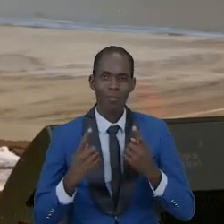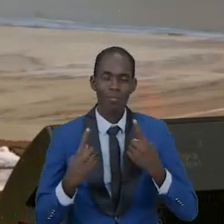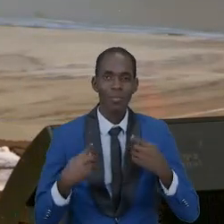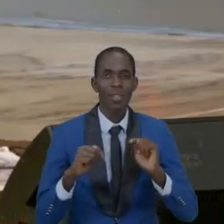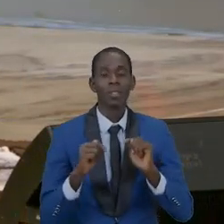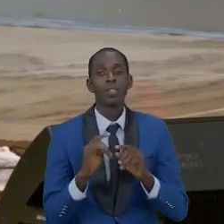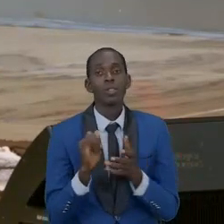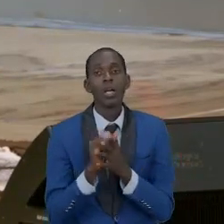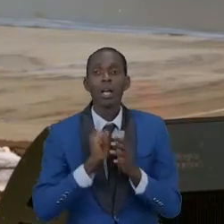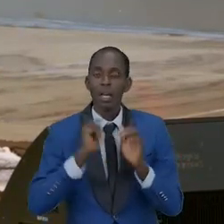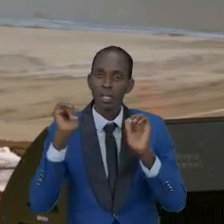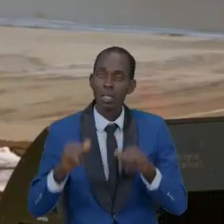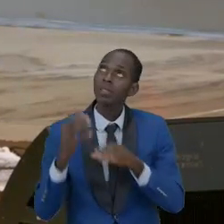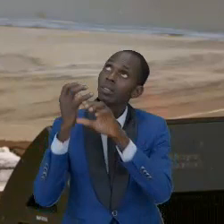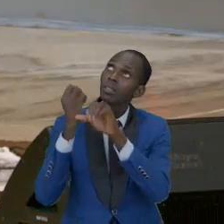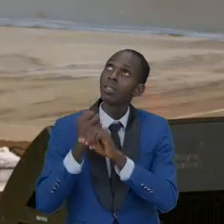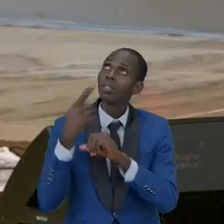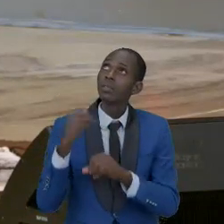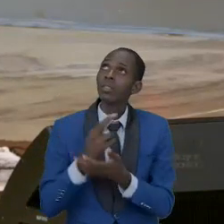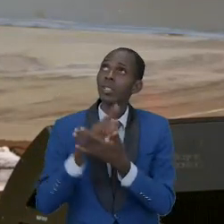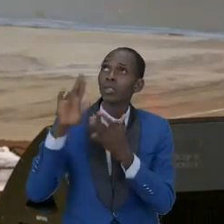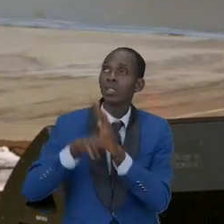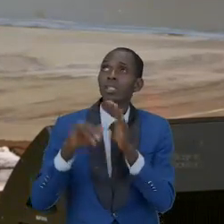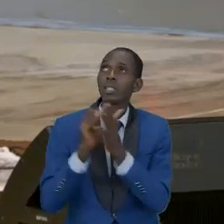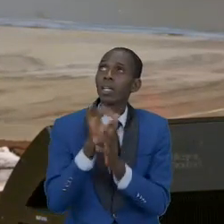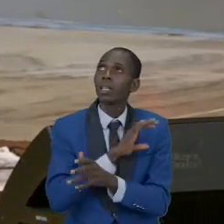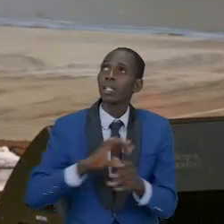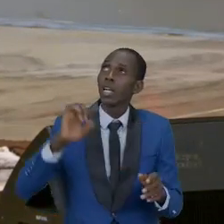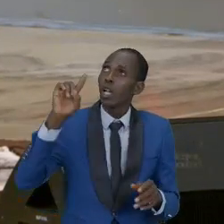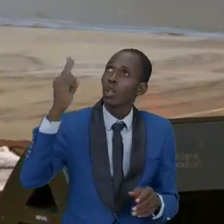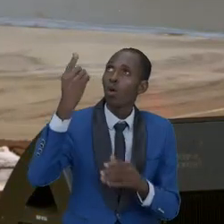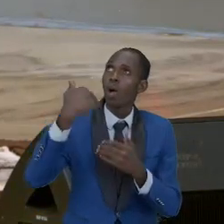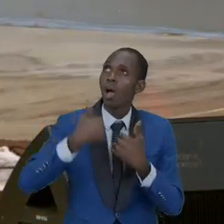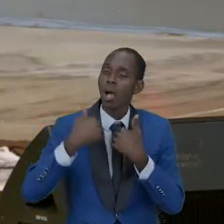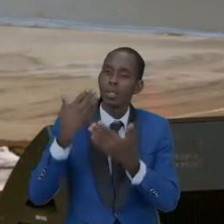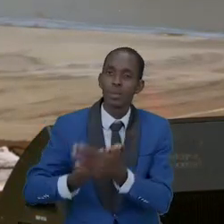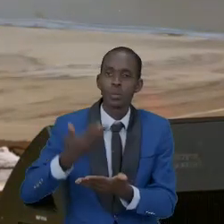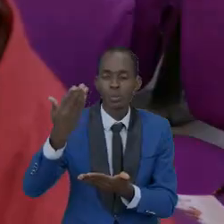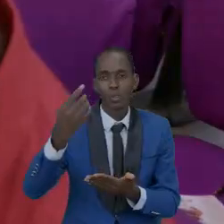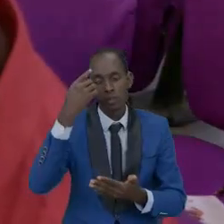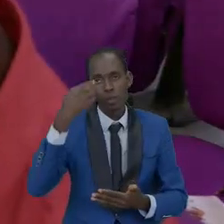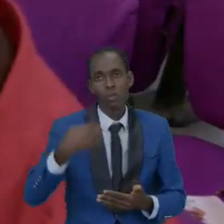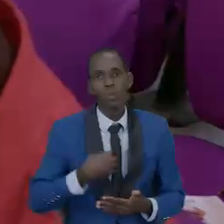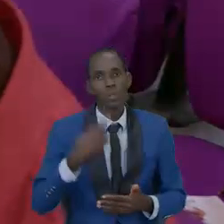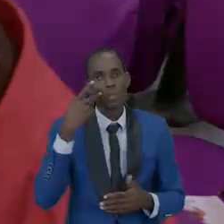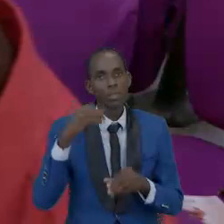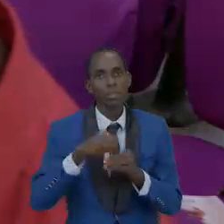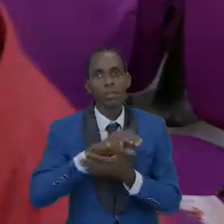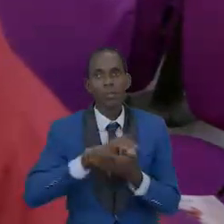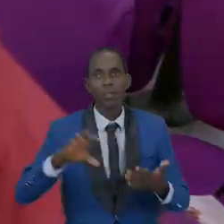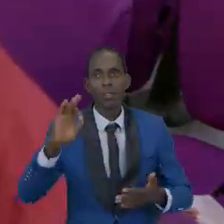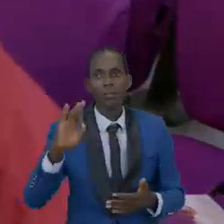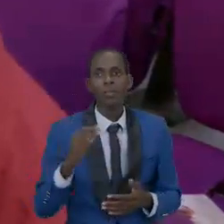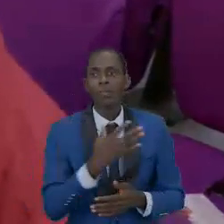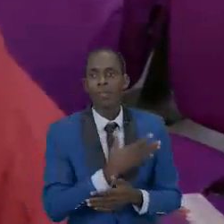that Christ himself alone has purchased. Look at verse 9. In verse 9 it says, and